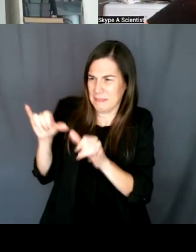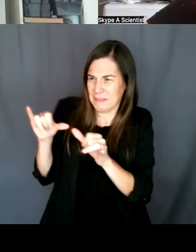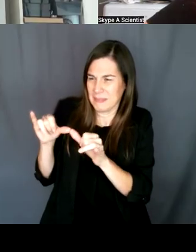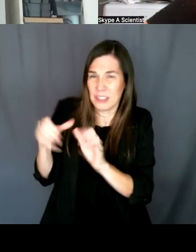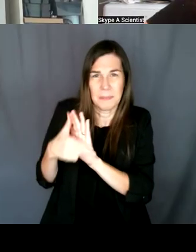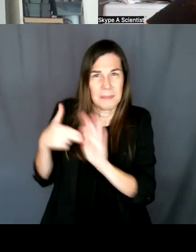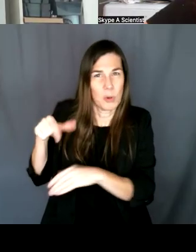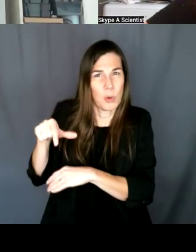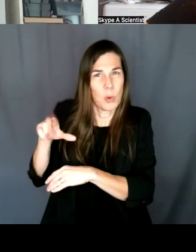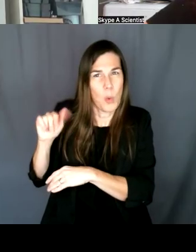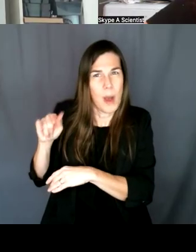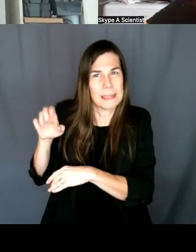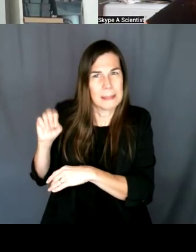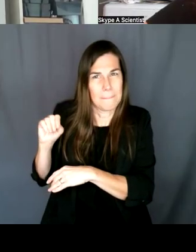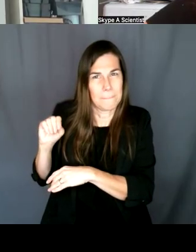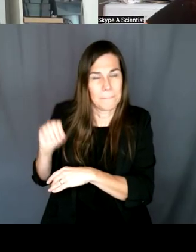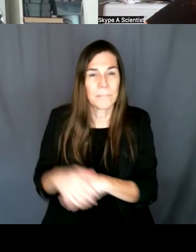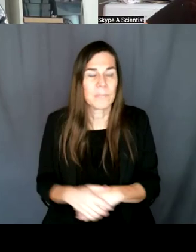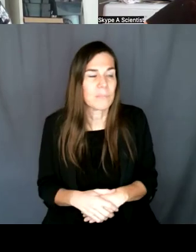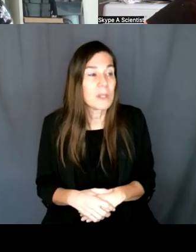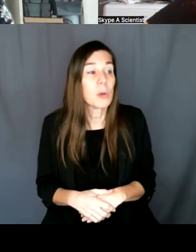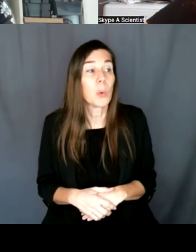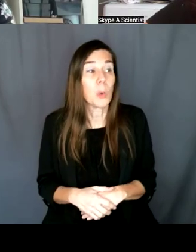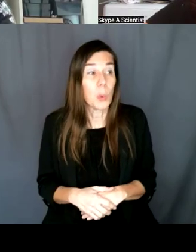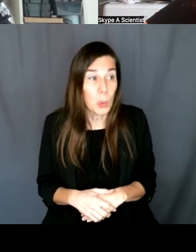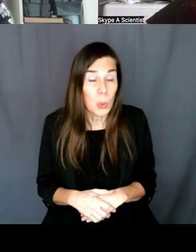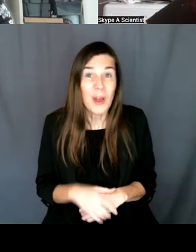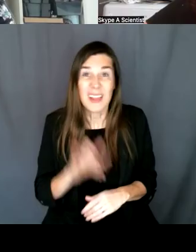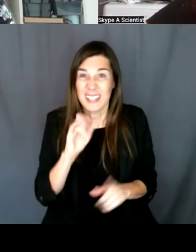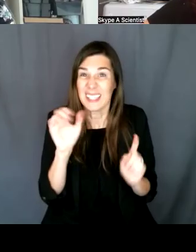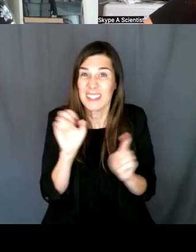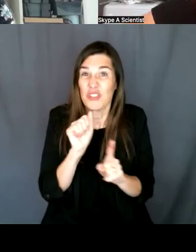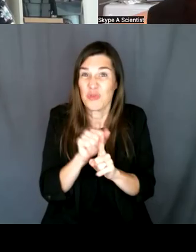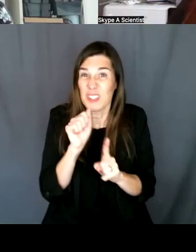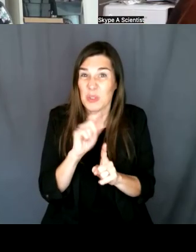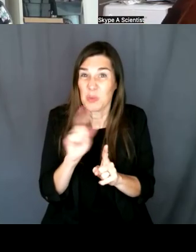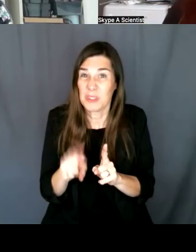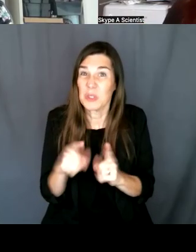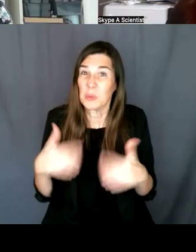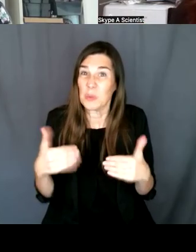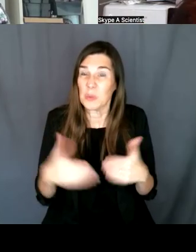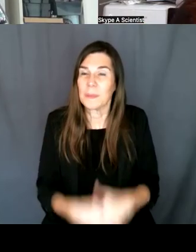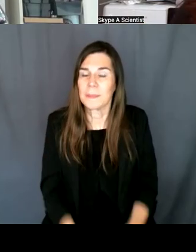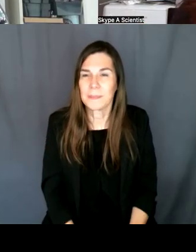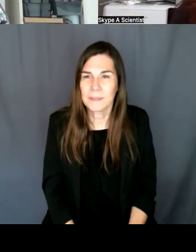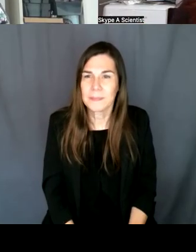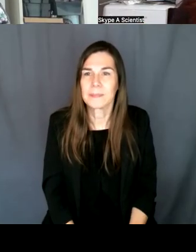okay. This is kind of a tricky question. So the